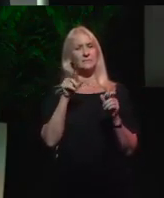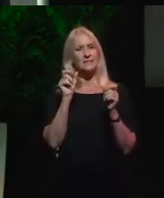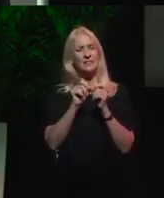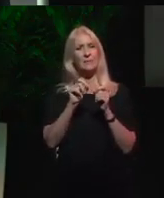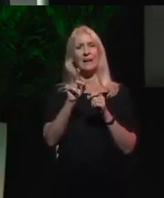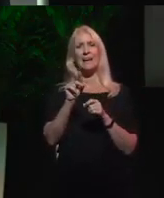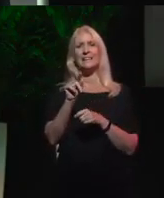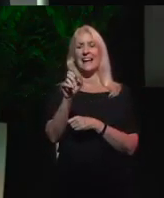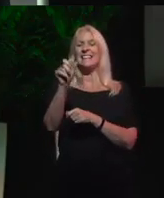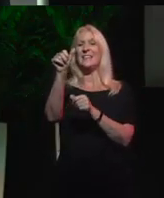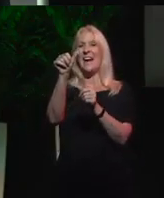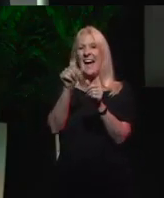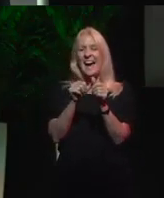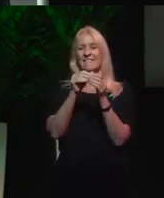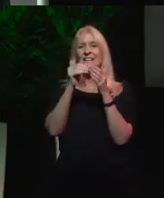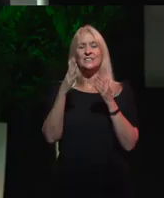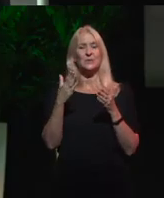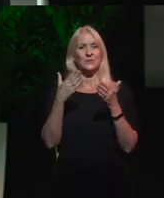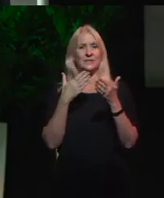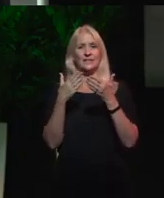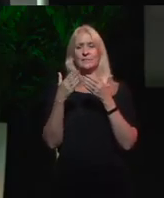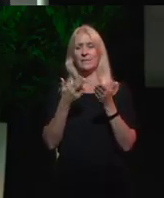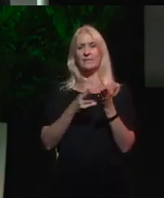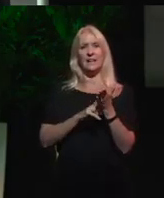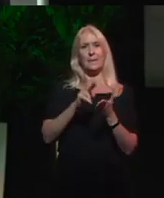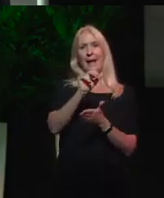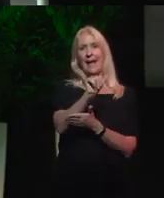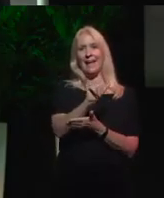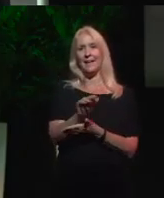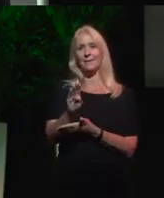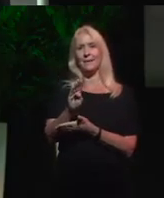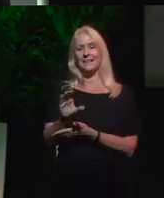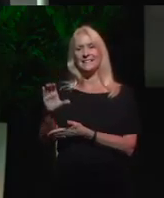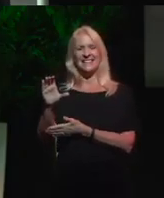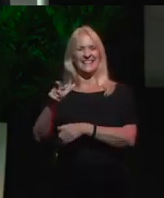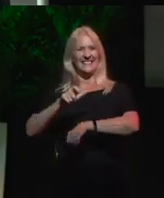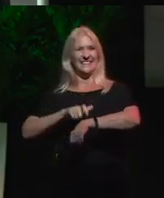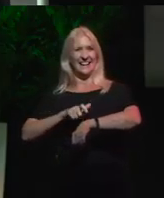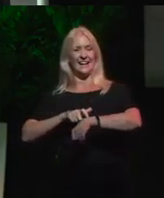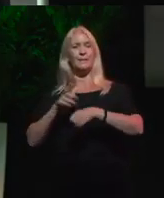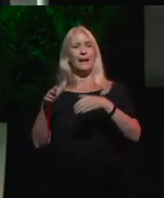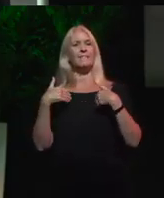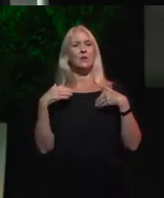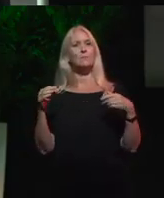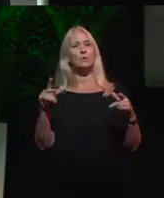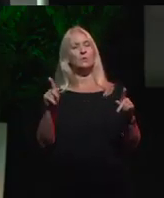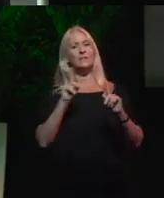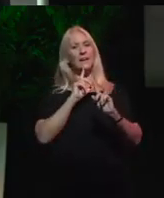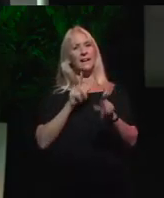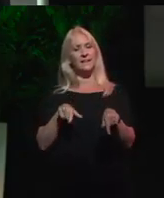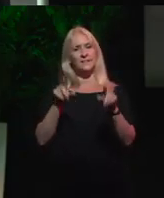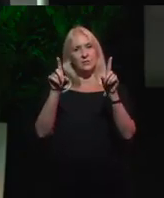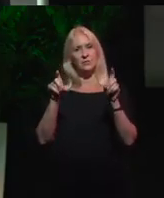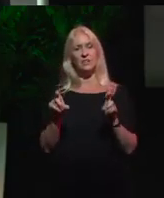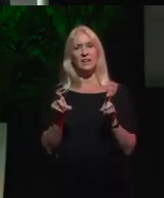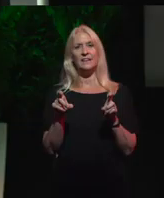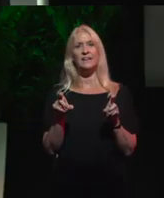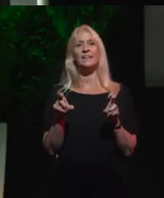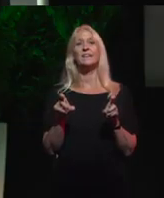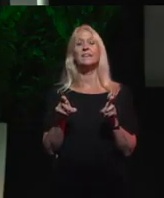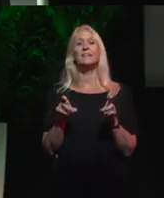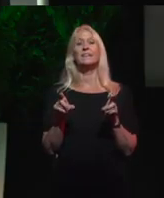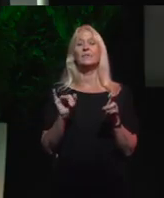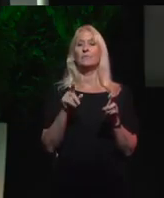so every student, no matter if they enroll in A, B, or C sessions, has an opportunity to participate. We are also